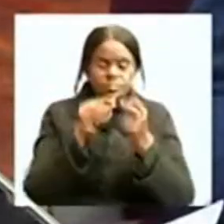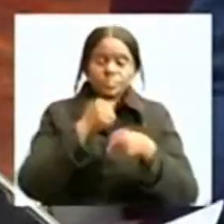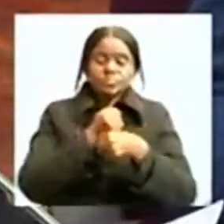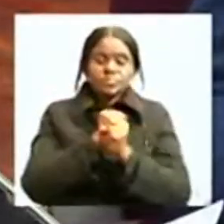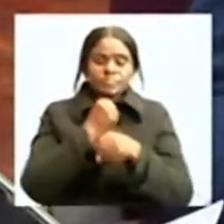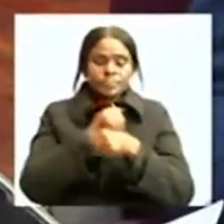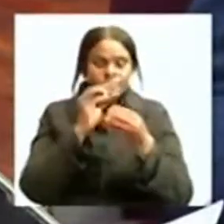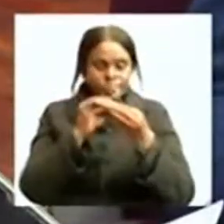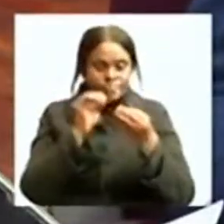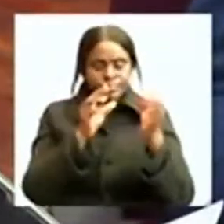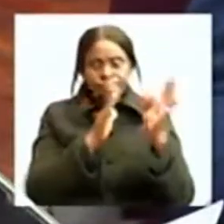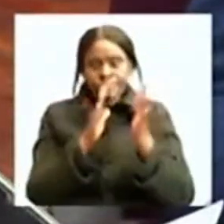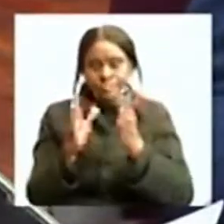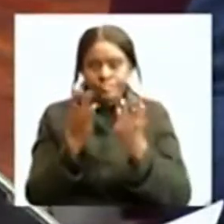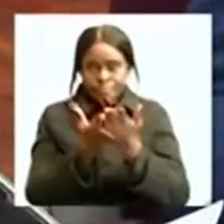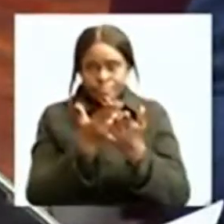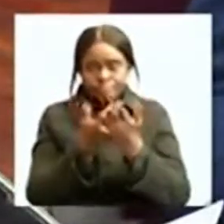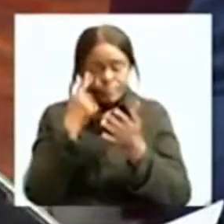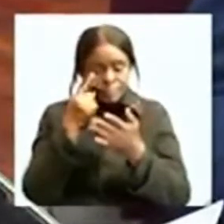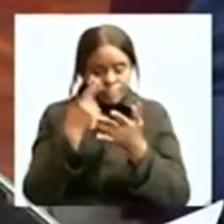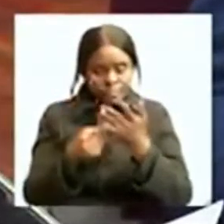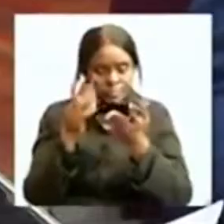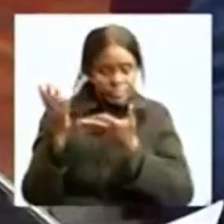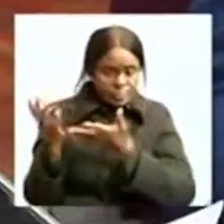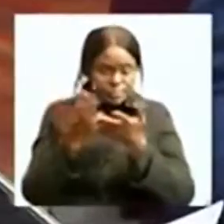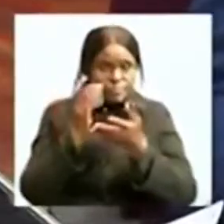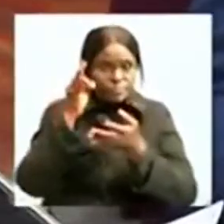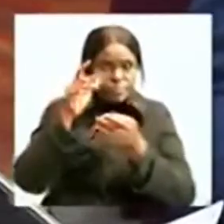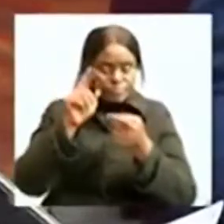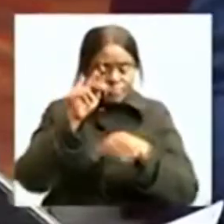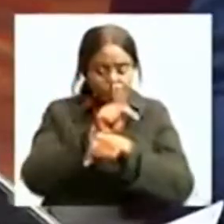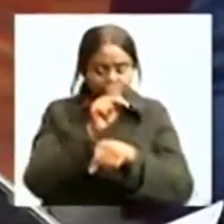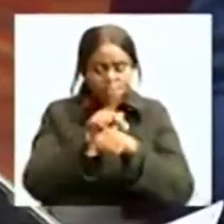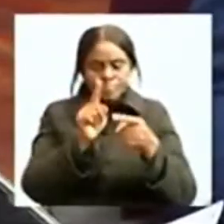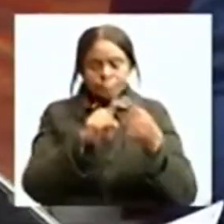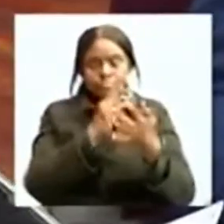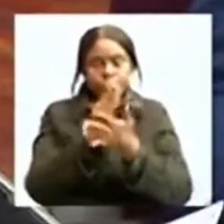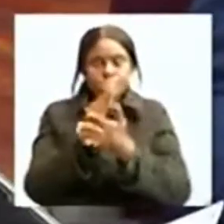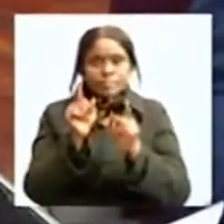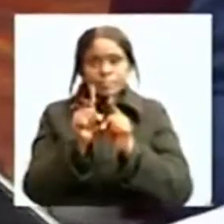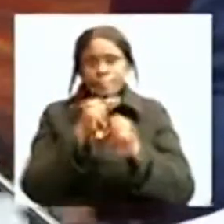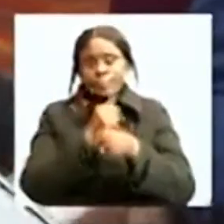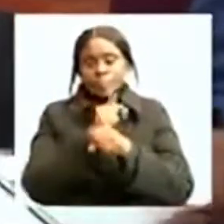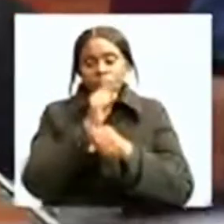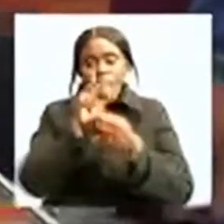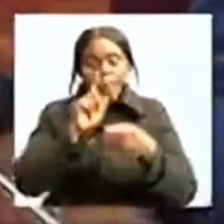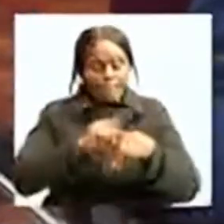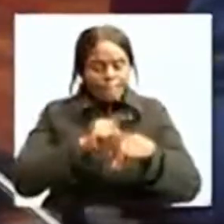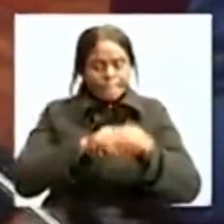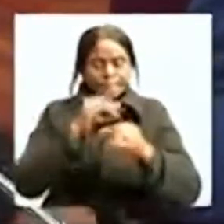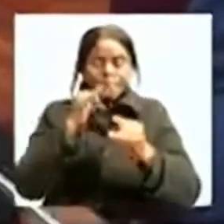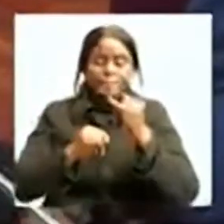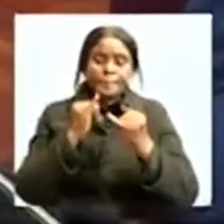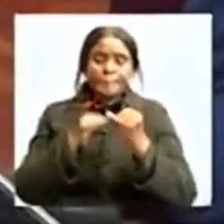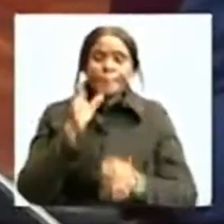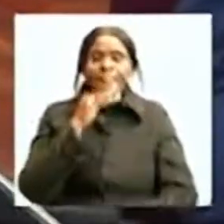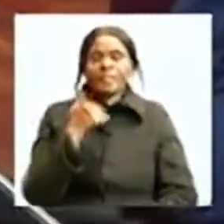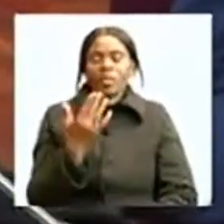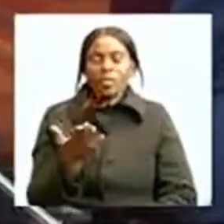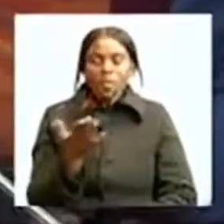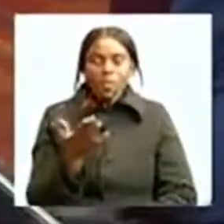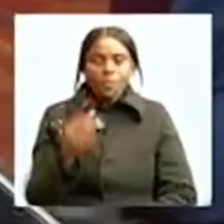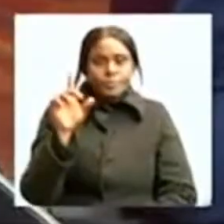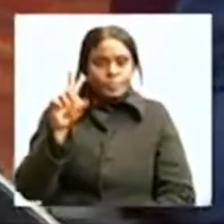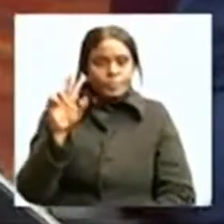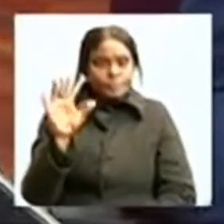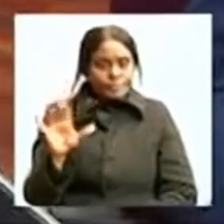Formalized follow-up mechanism for carried forward projects to prevent backlogs and ensure timely completion.